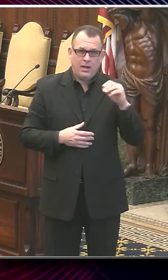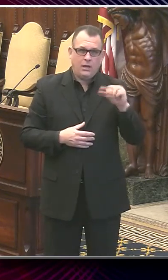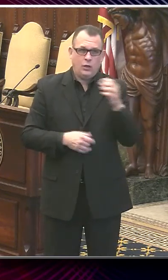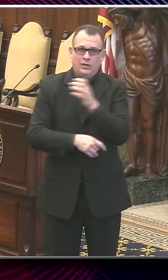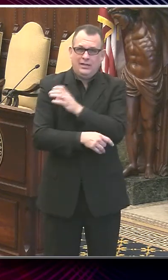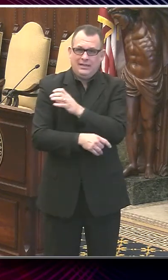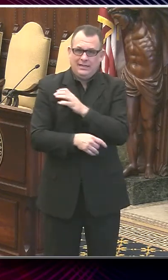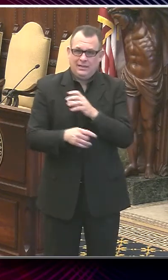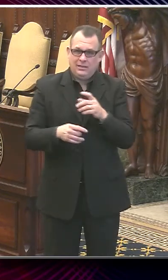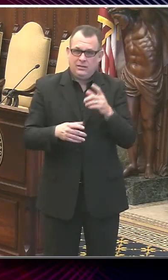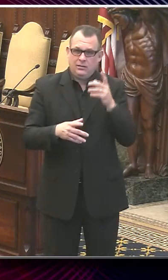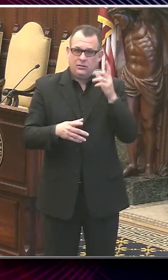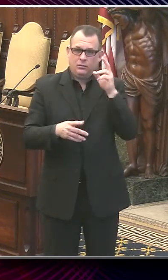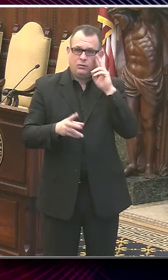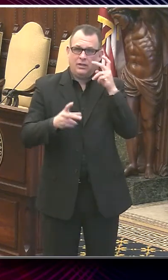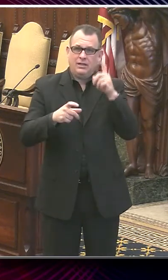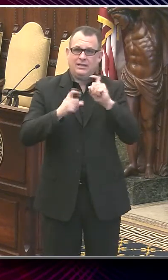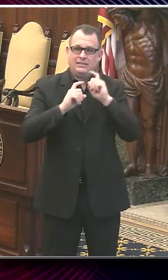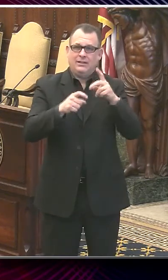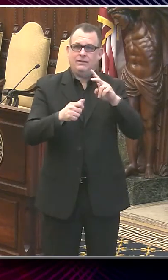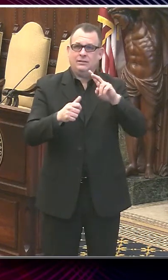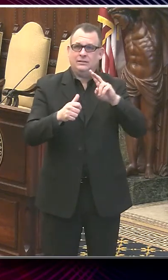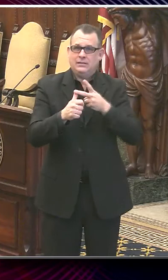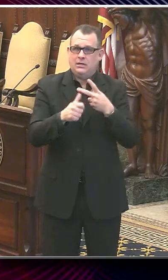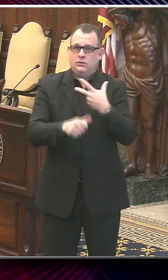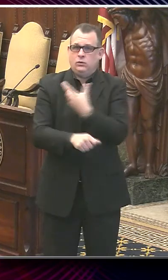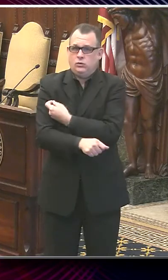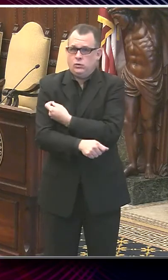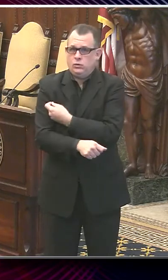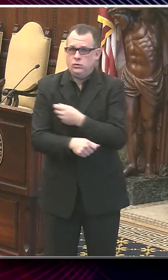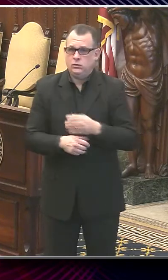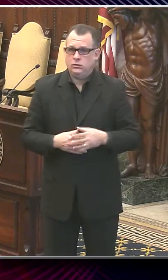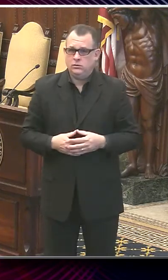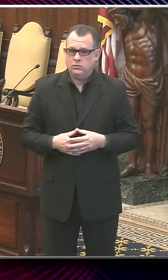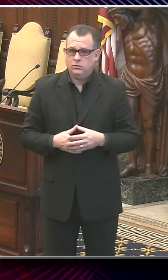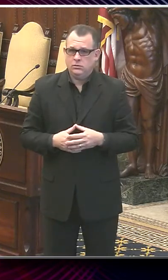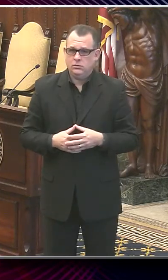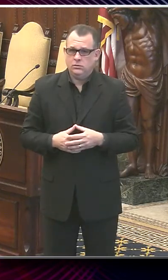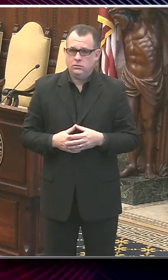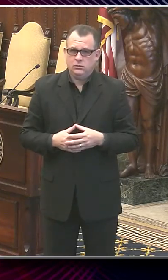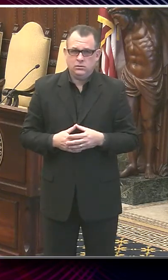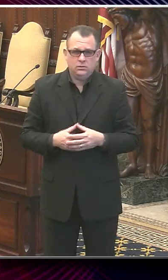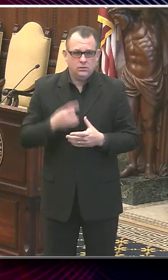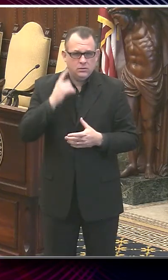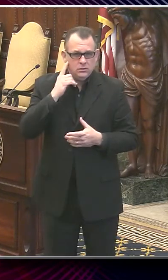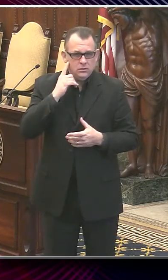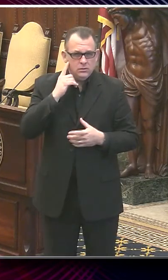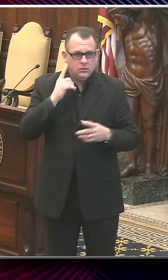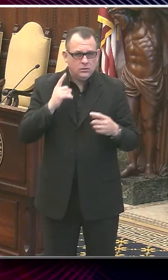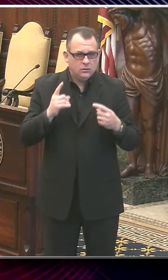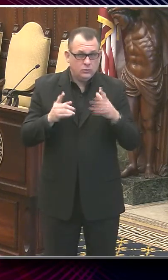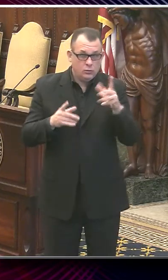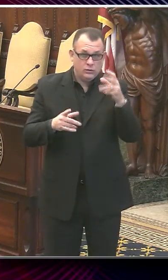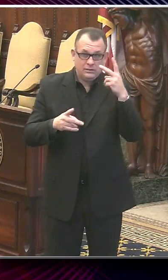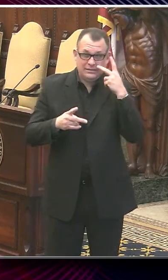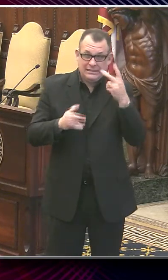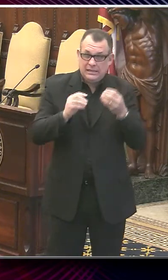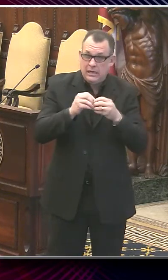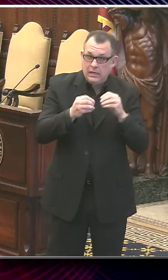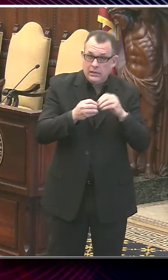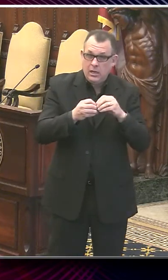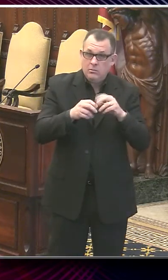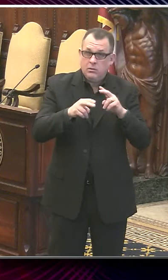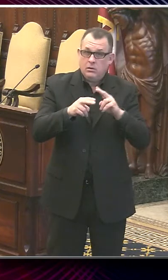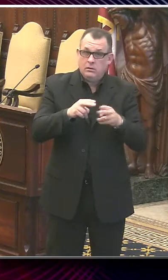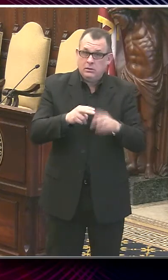giving second doses to people who got first doses. Are we going to see a drop off in the number of people